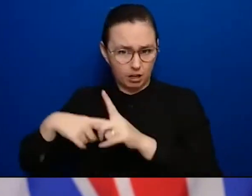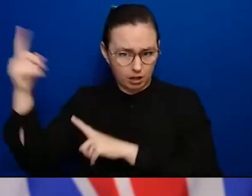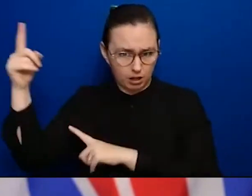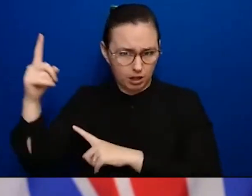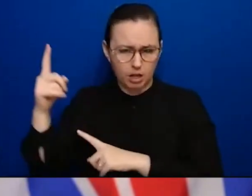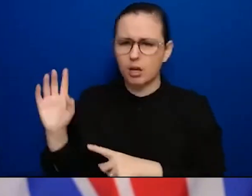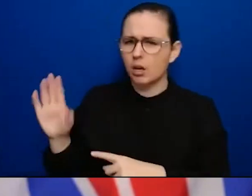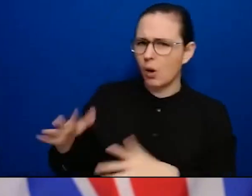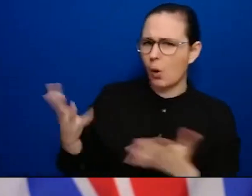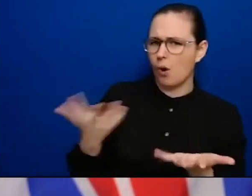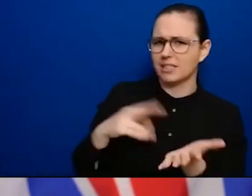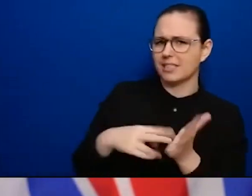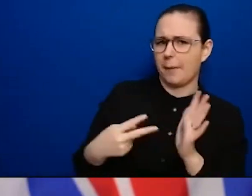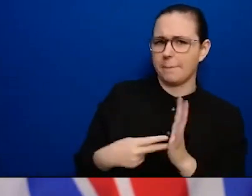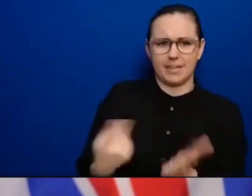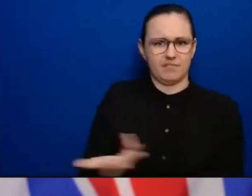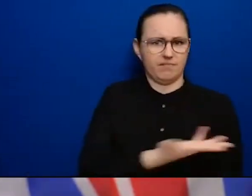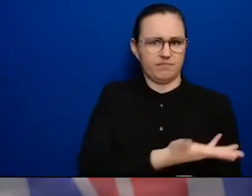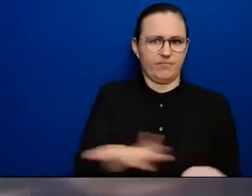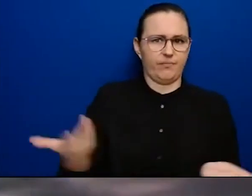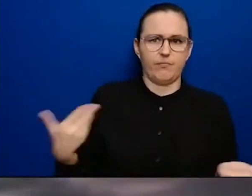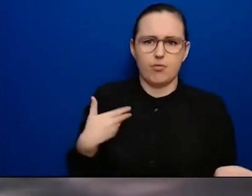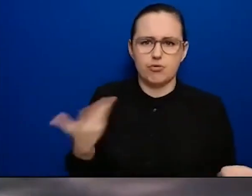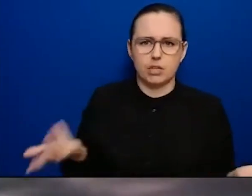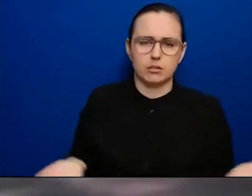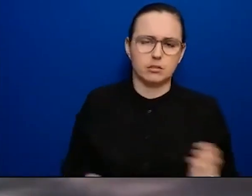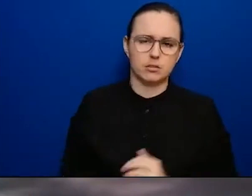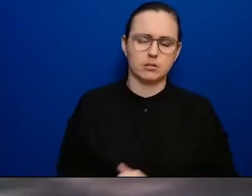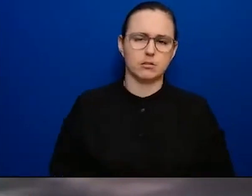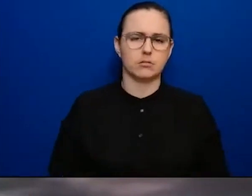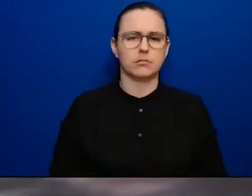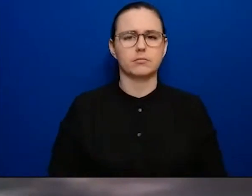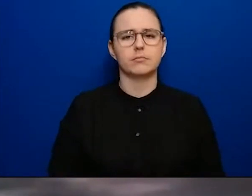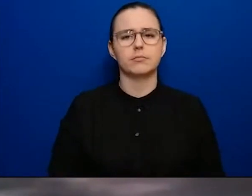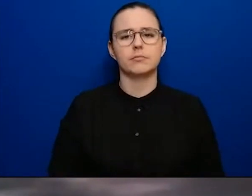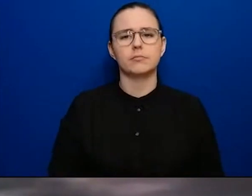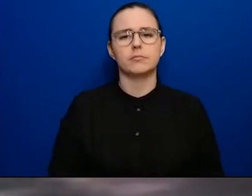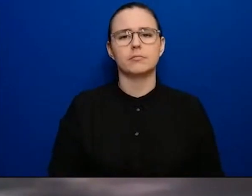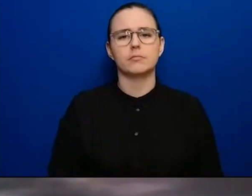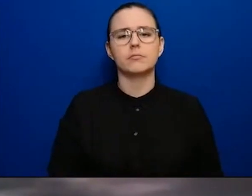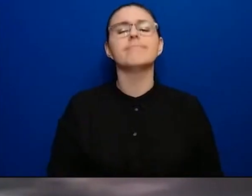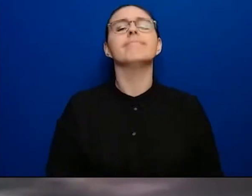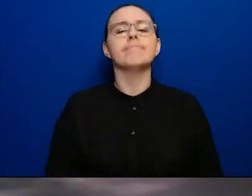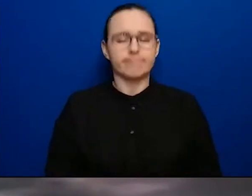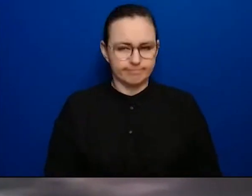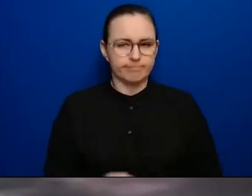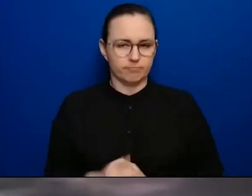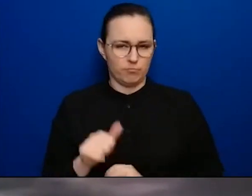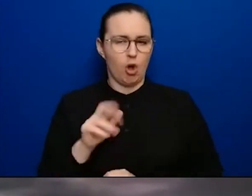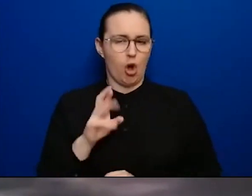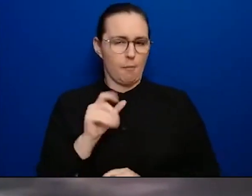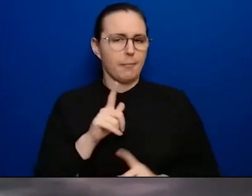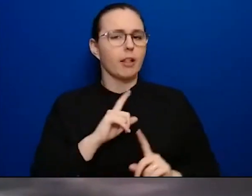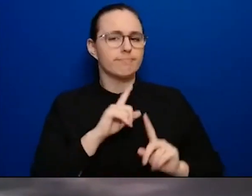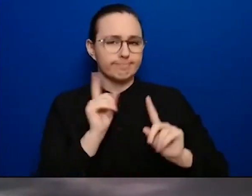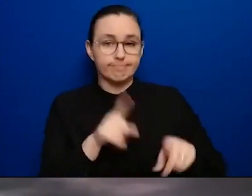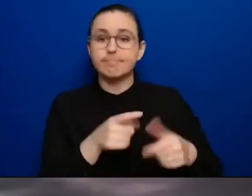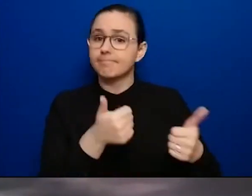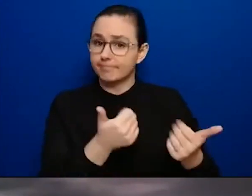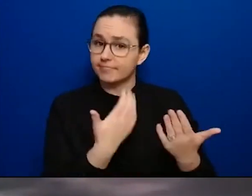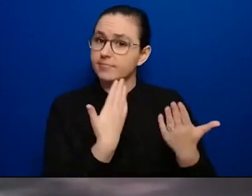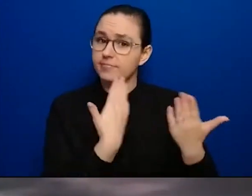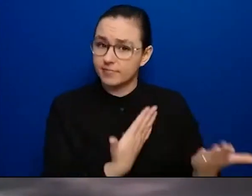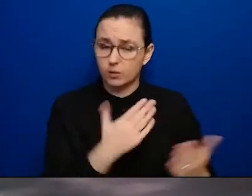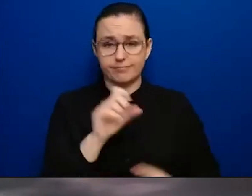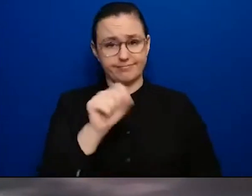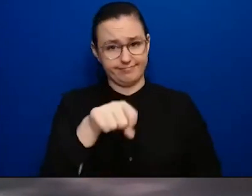all of that for us now and into the future. Yeah, thank you, Rob. There's a lot of numbers to go through. Absolutely. We're